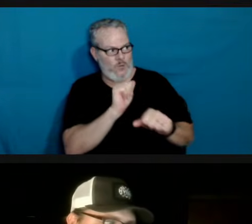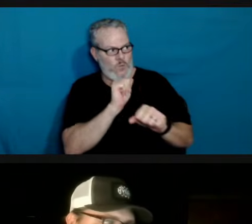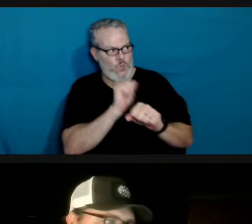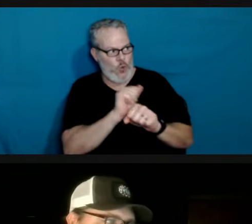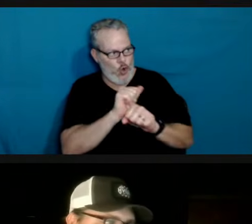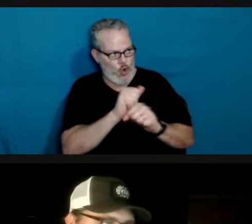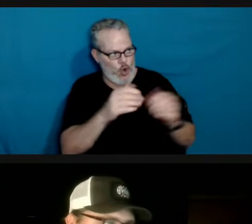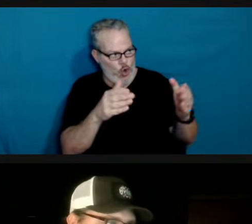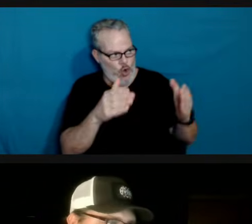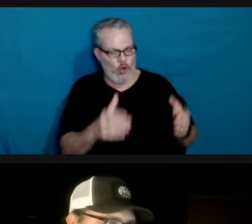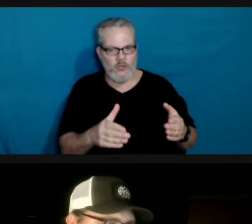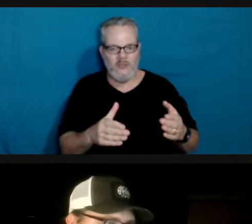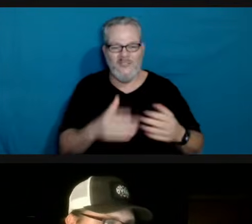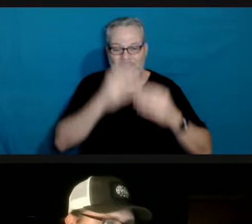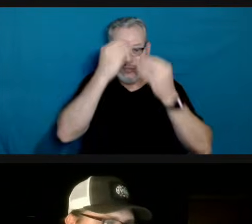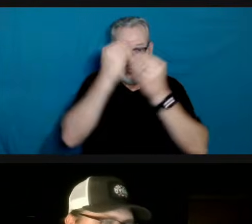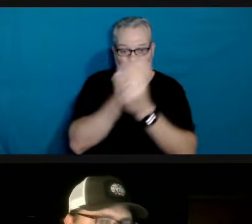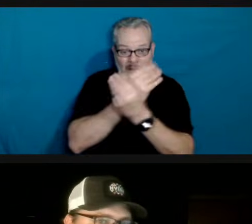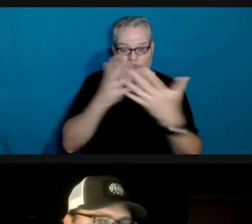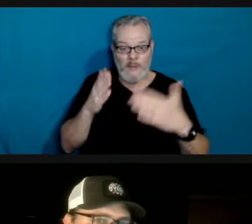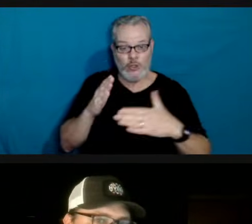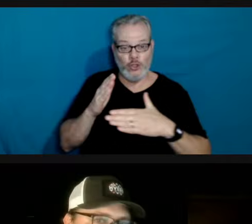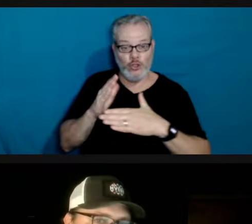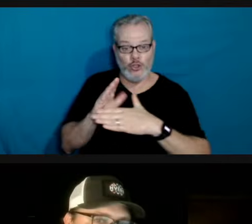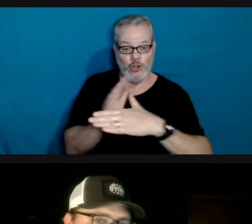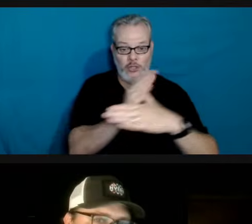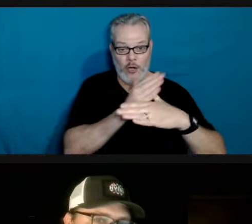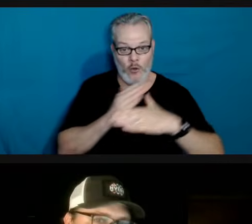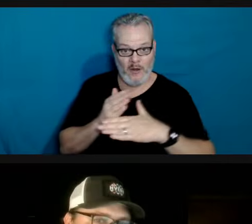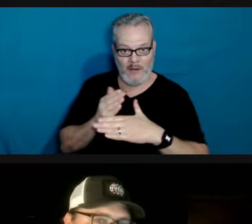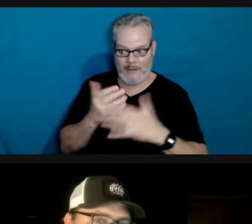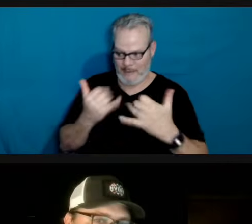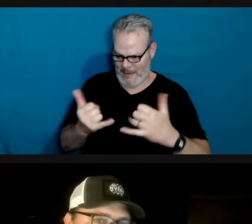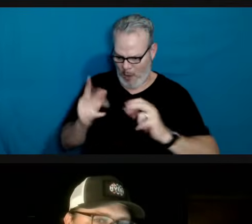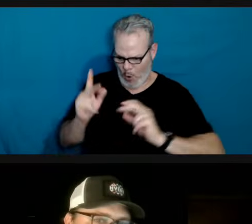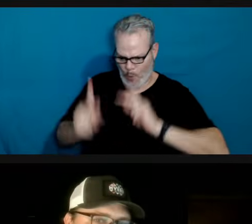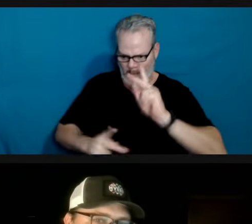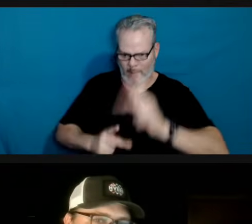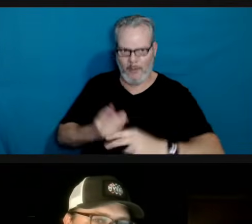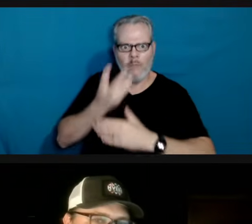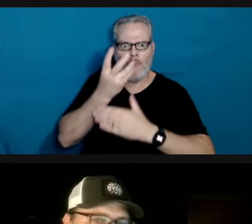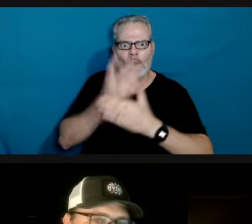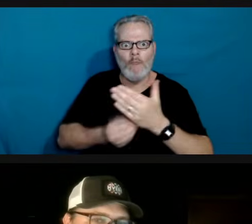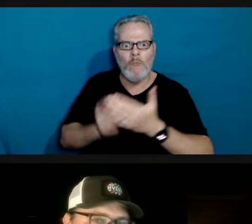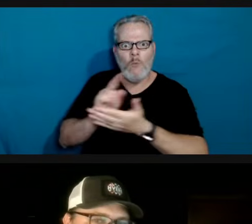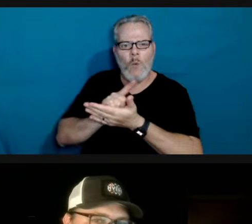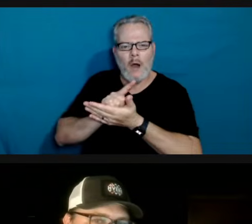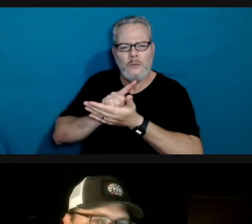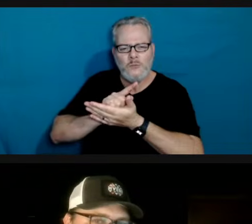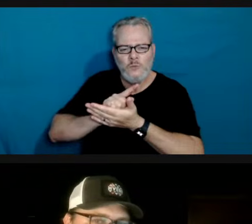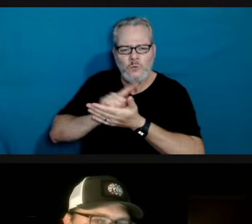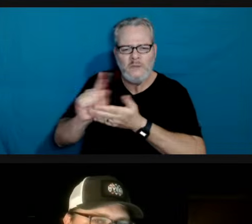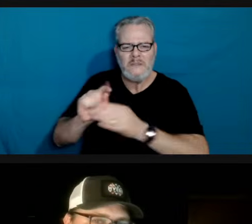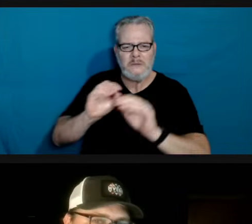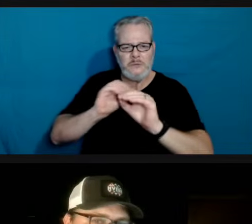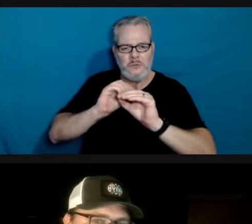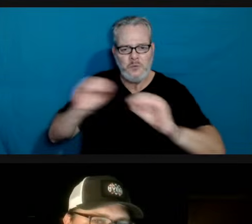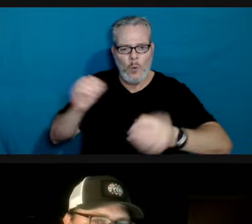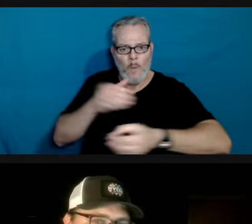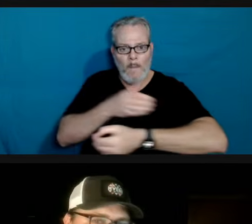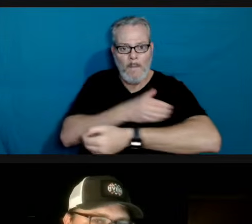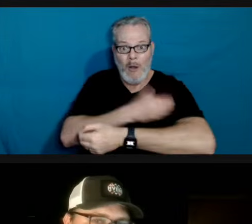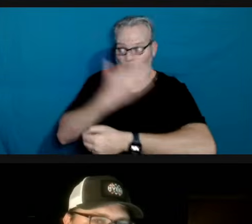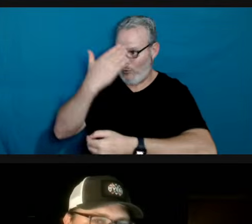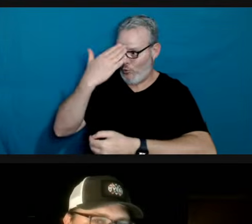the information sharing, for people that are going on now a week almost without power, and don't know if they're going to get power back before the next